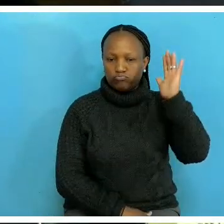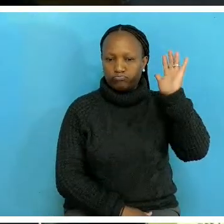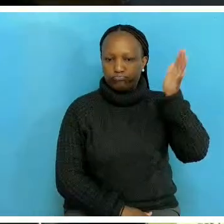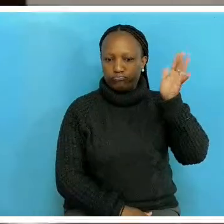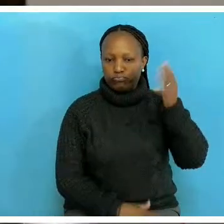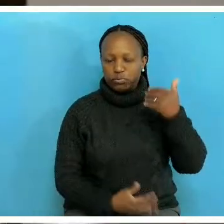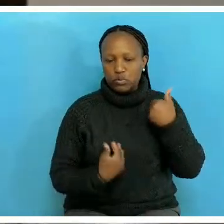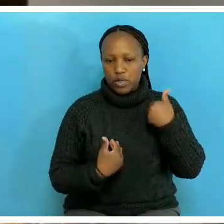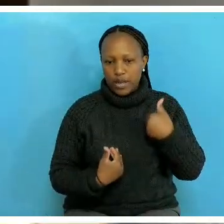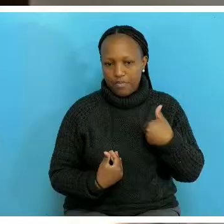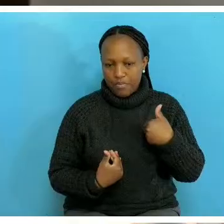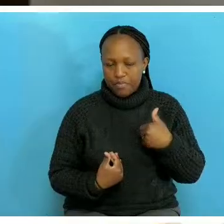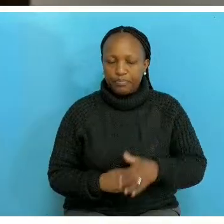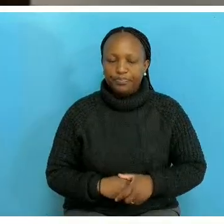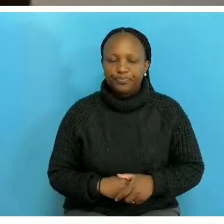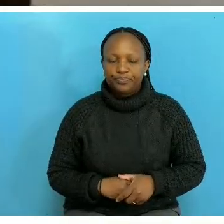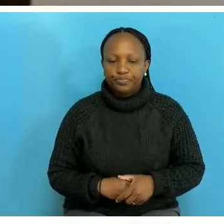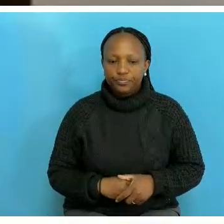So,